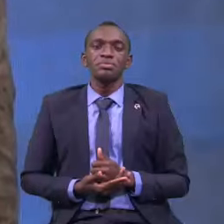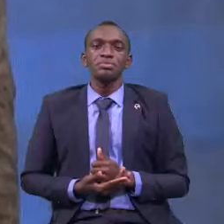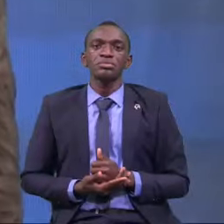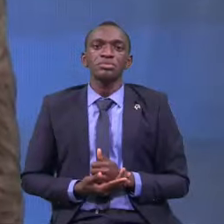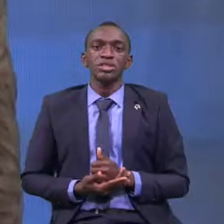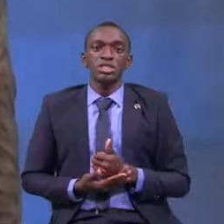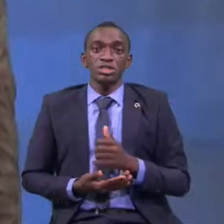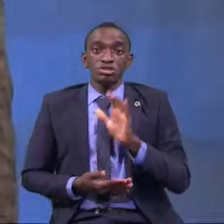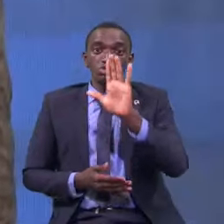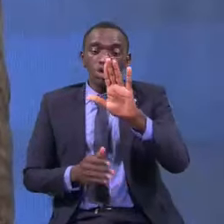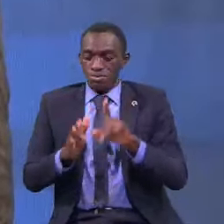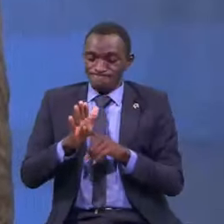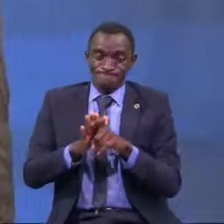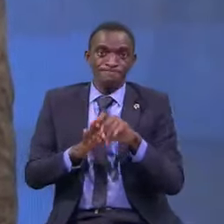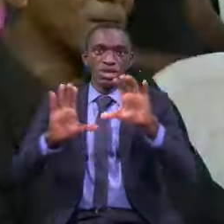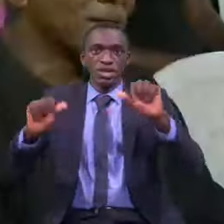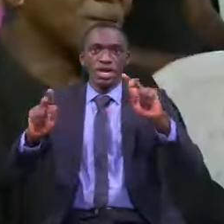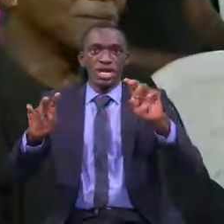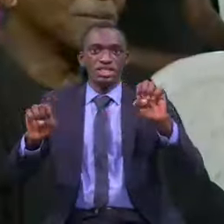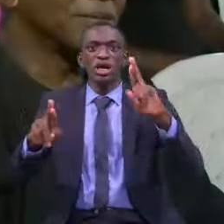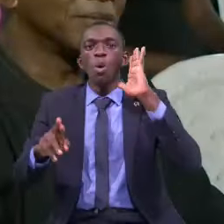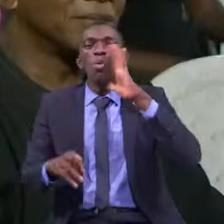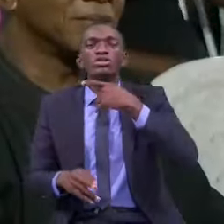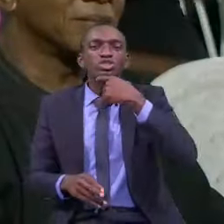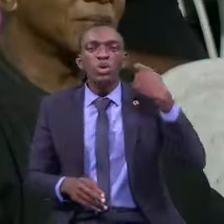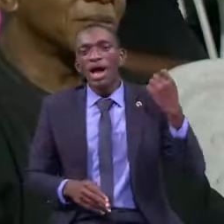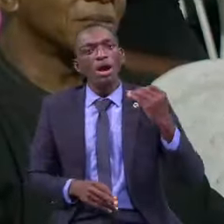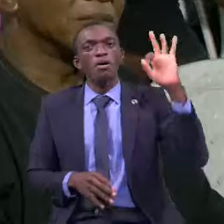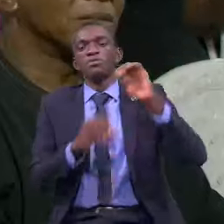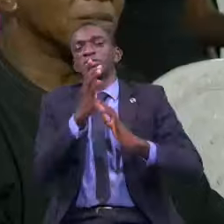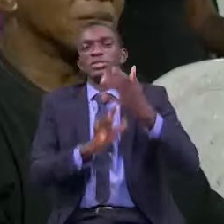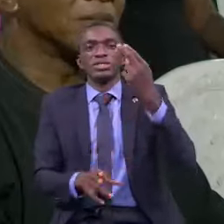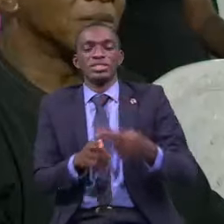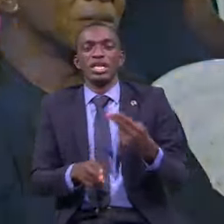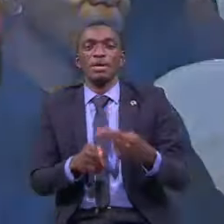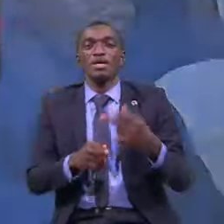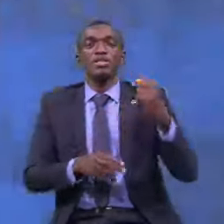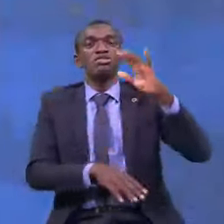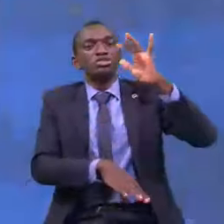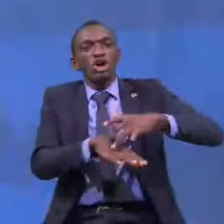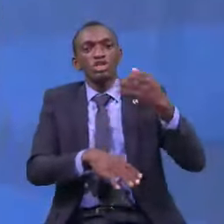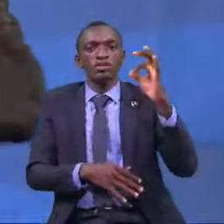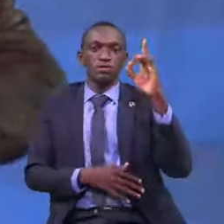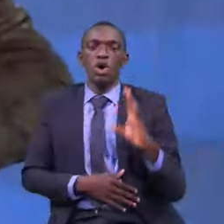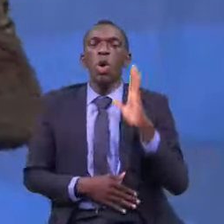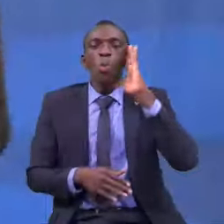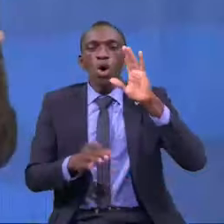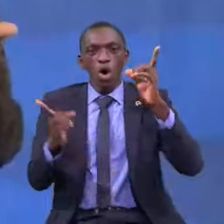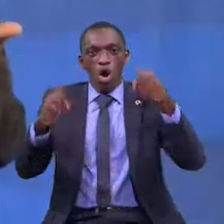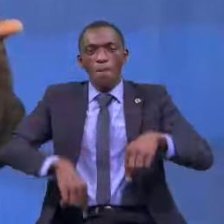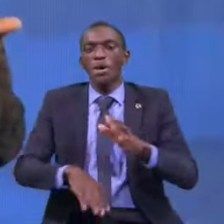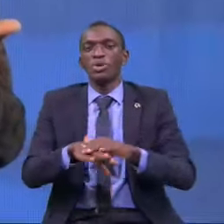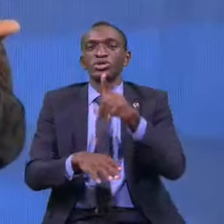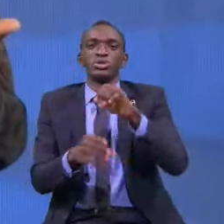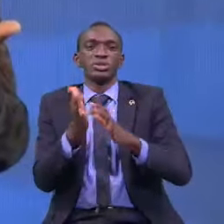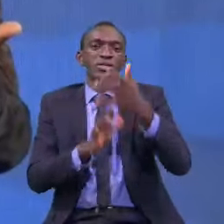Your cancer will dry up. The touch of God will come upon you tonight. Weakness